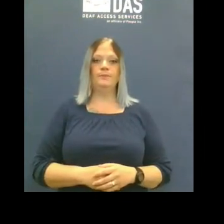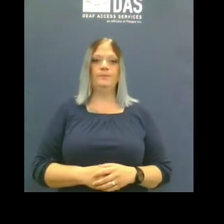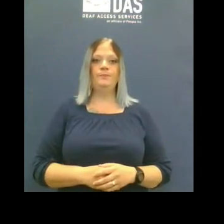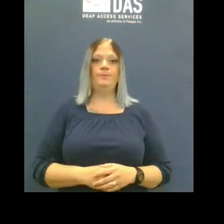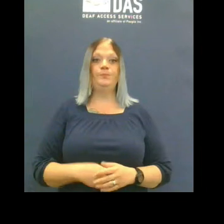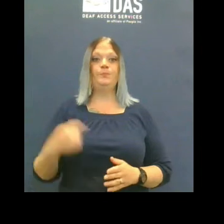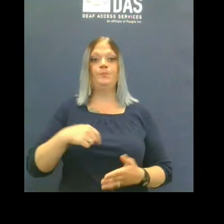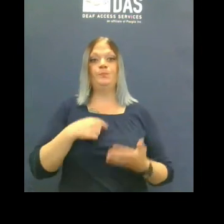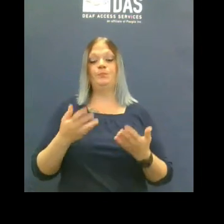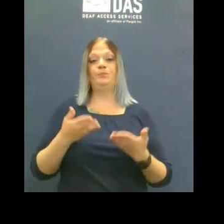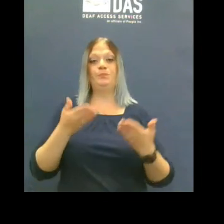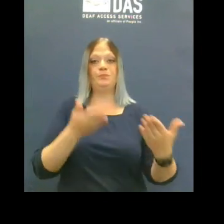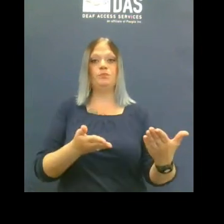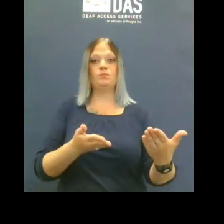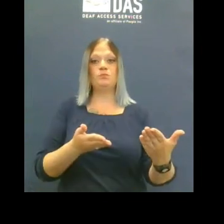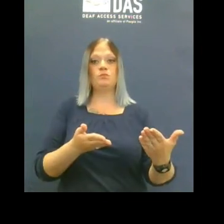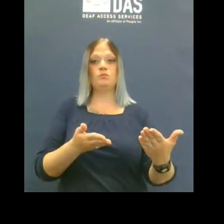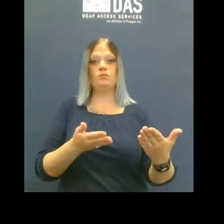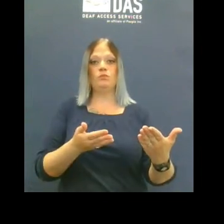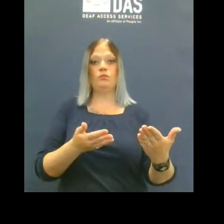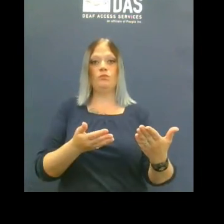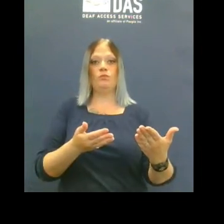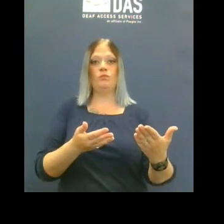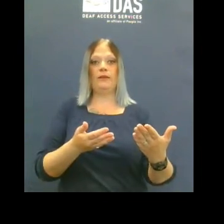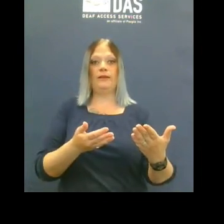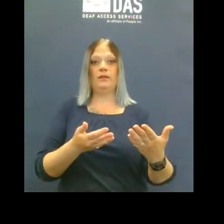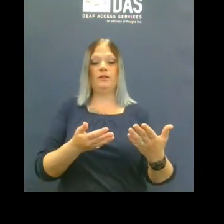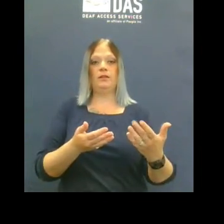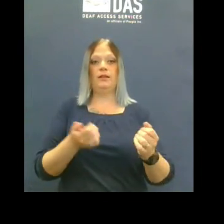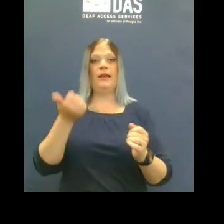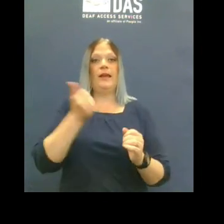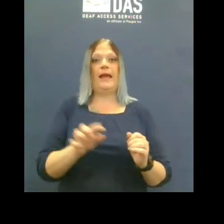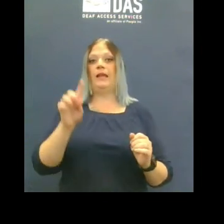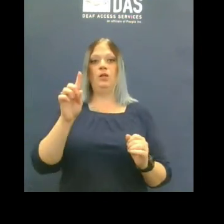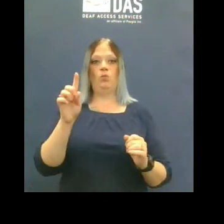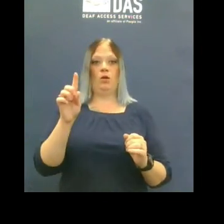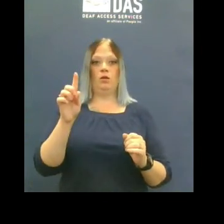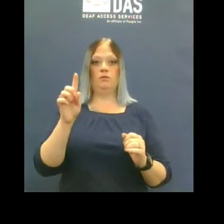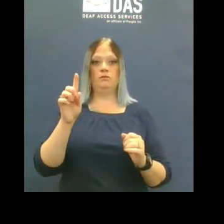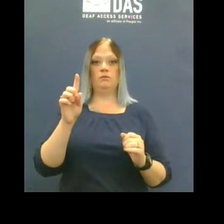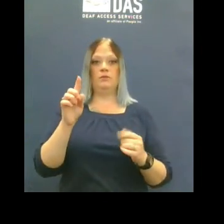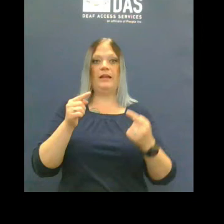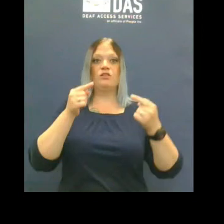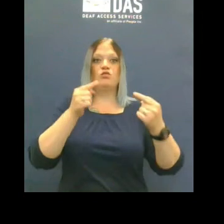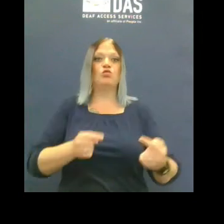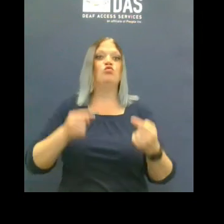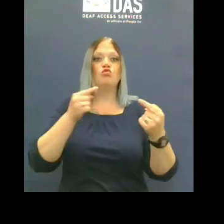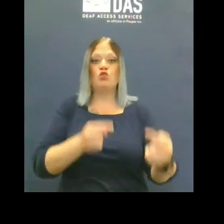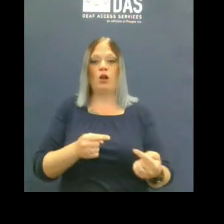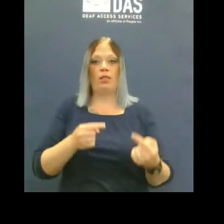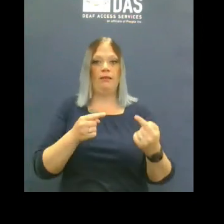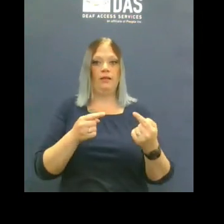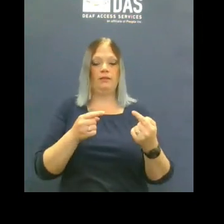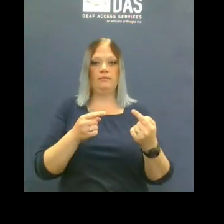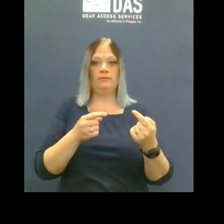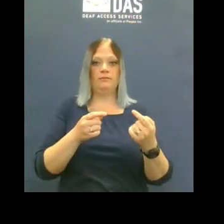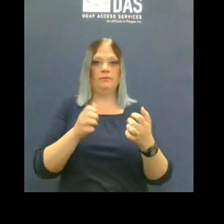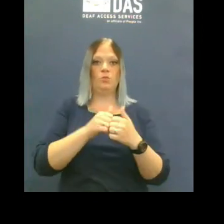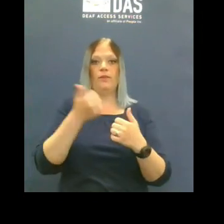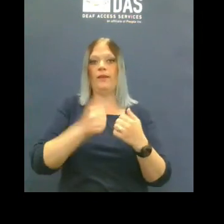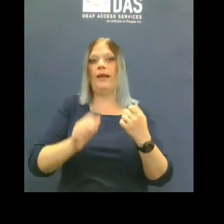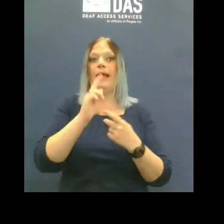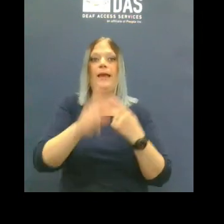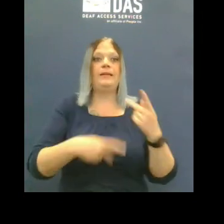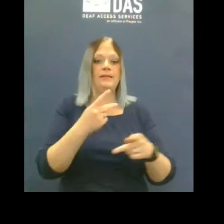are recommending is that anybody who is struggling with any type